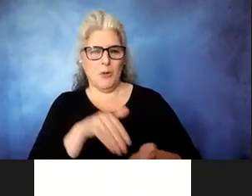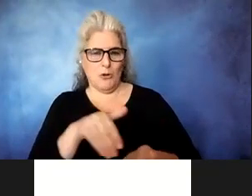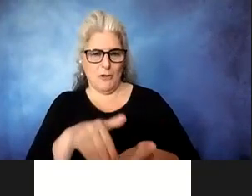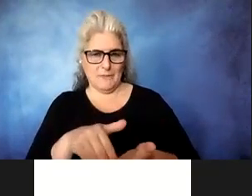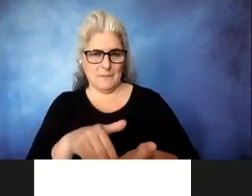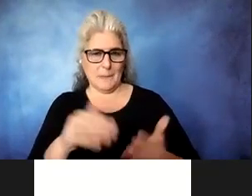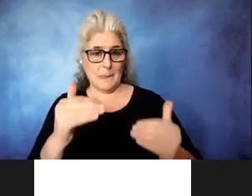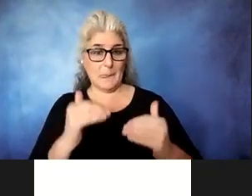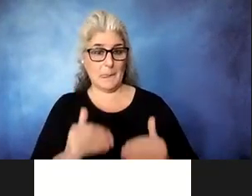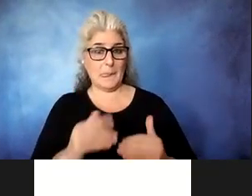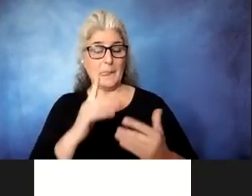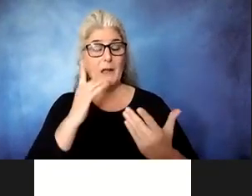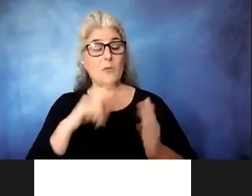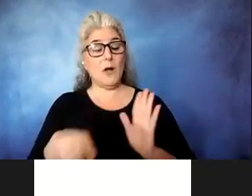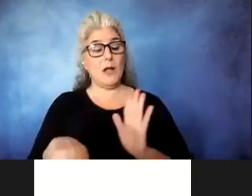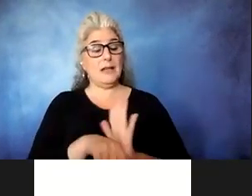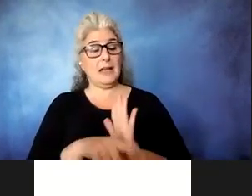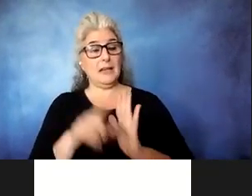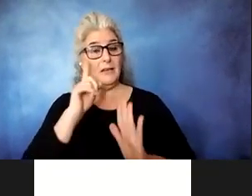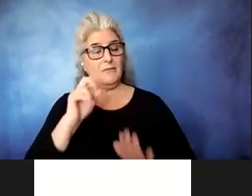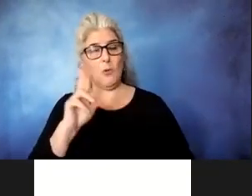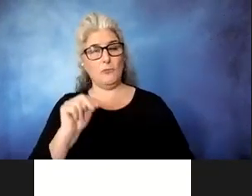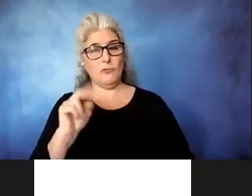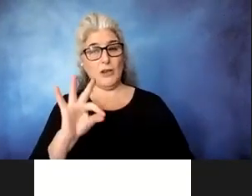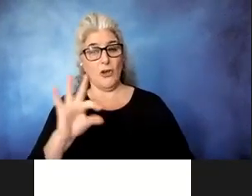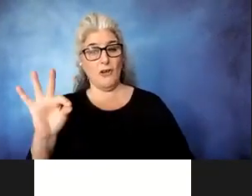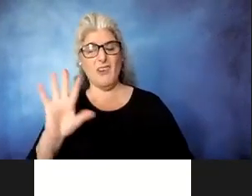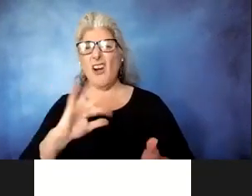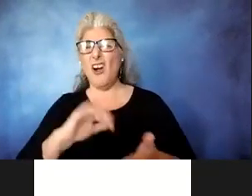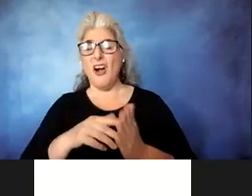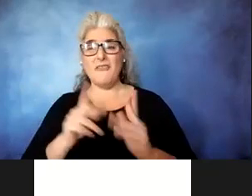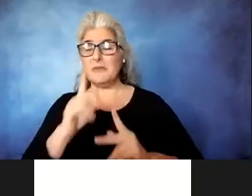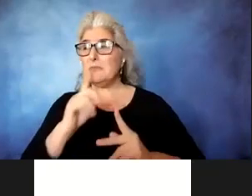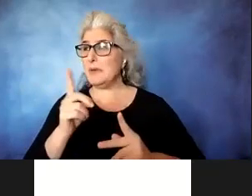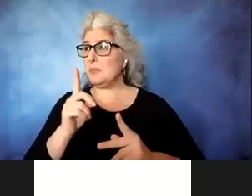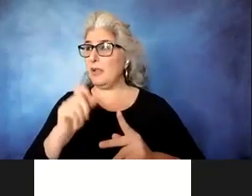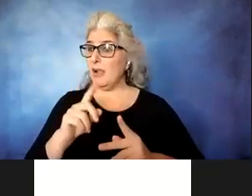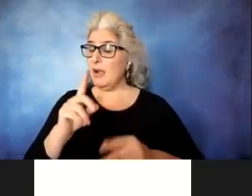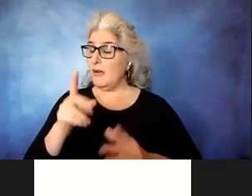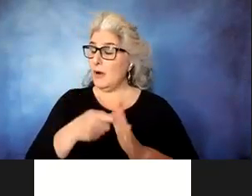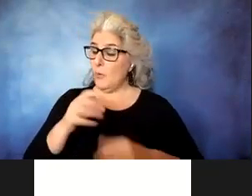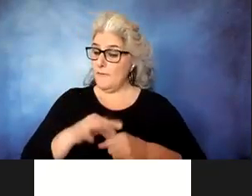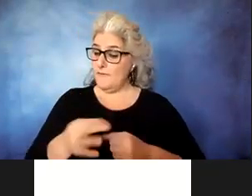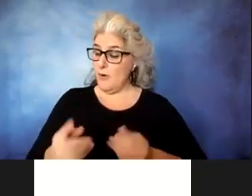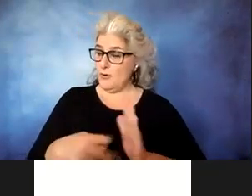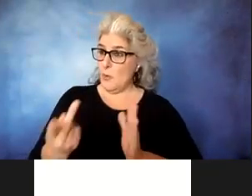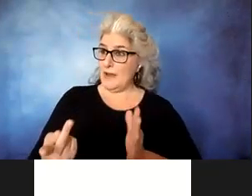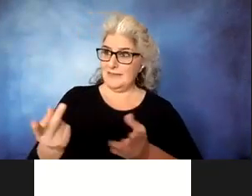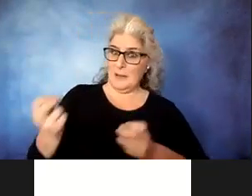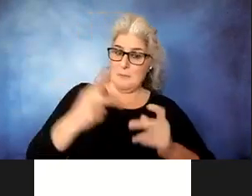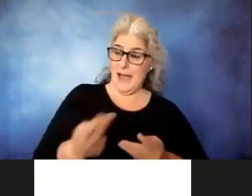So now on to the drawbacks of runoffs. They have low turnout, they're expensive, and they don't allow full